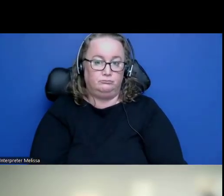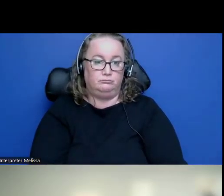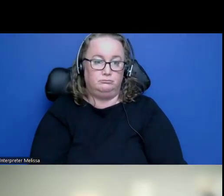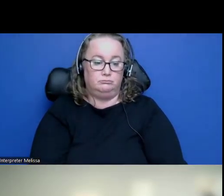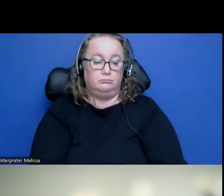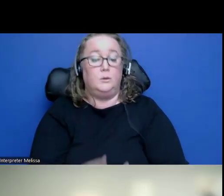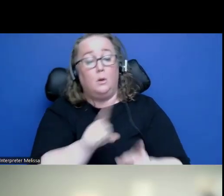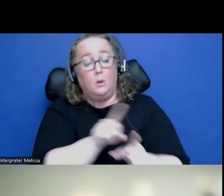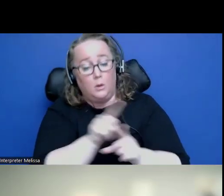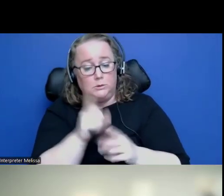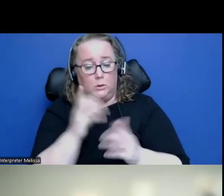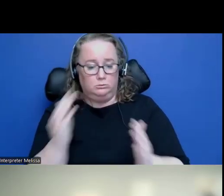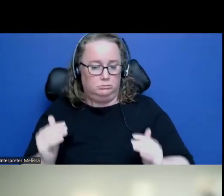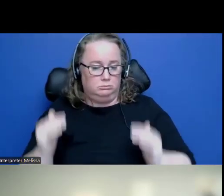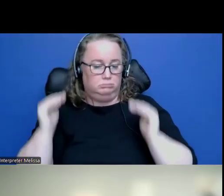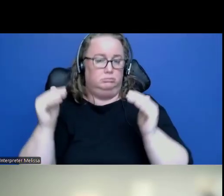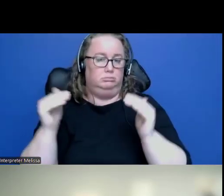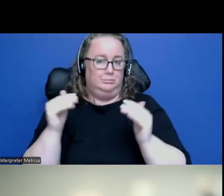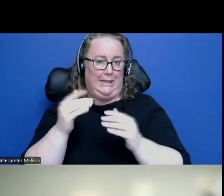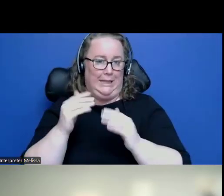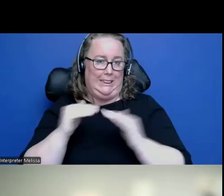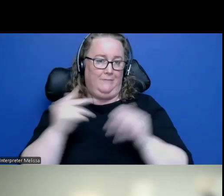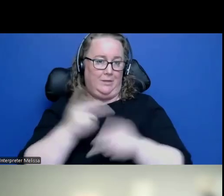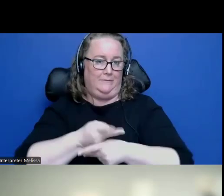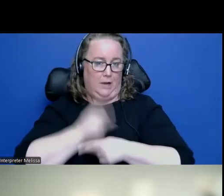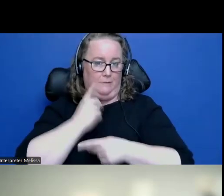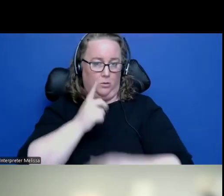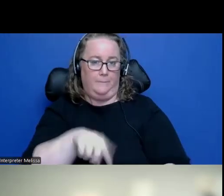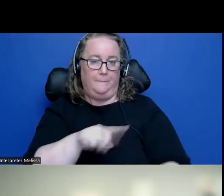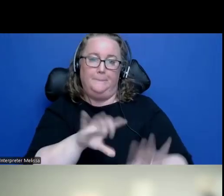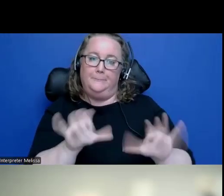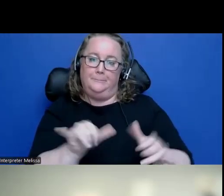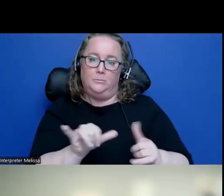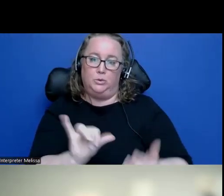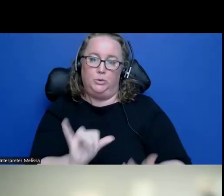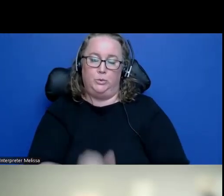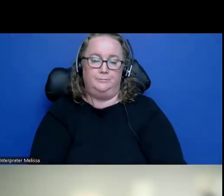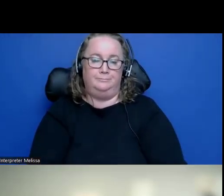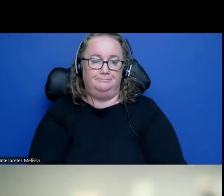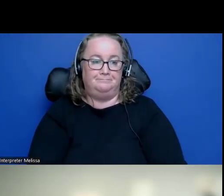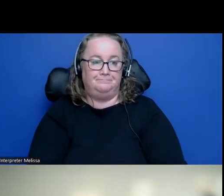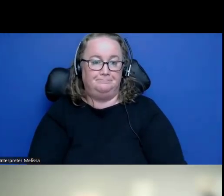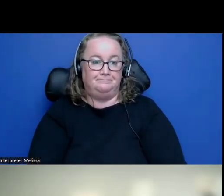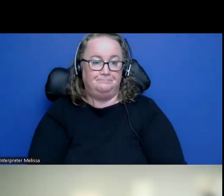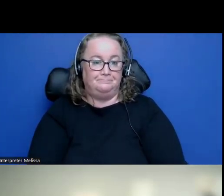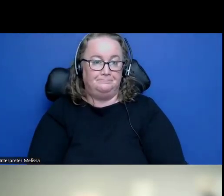high level of care for this population.